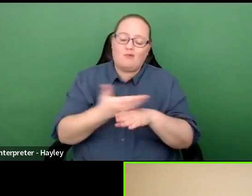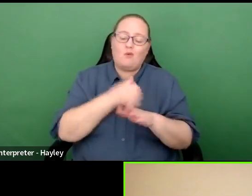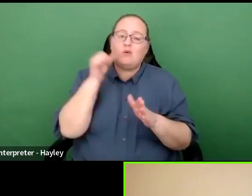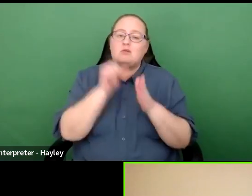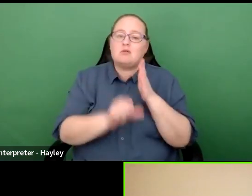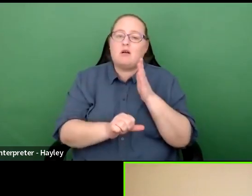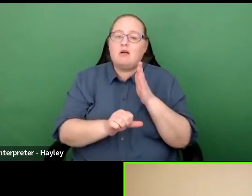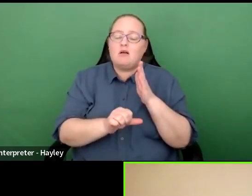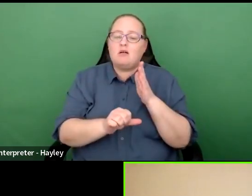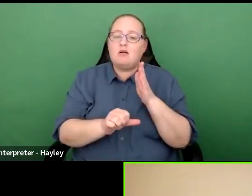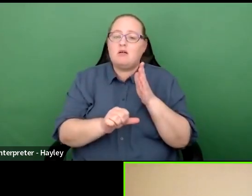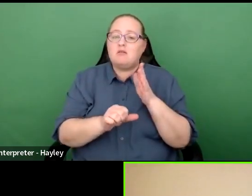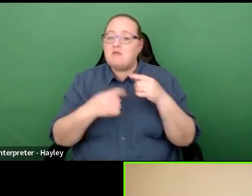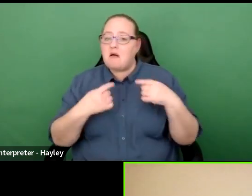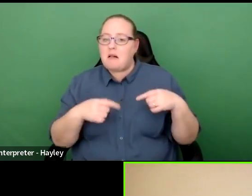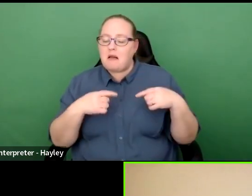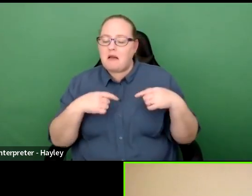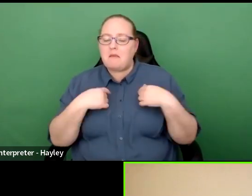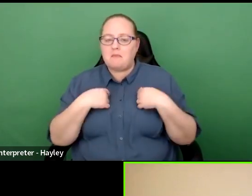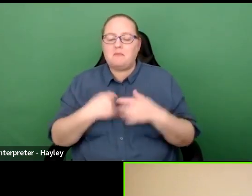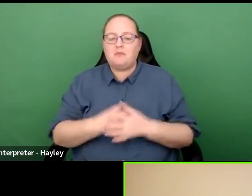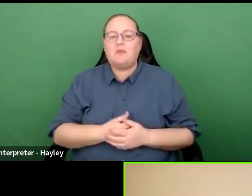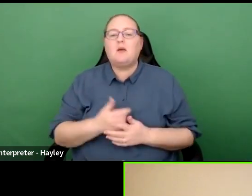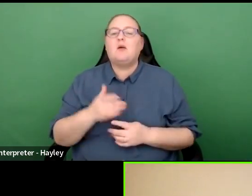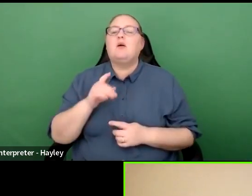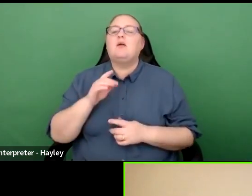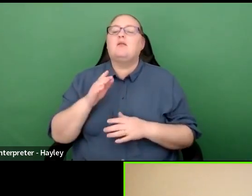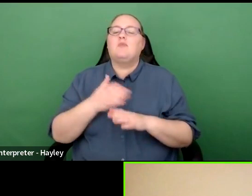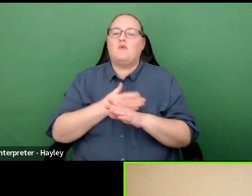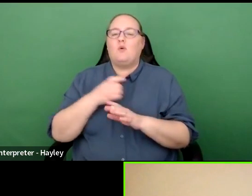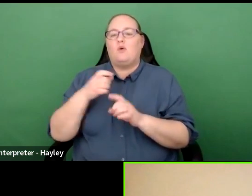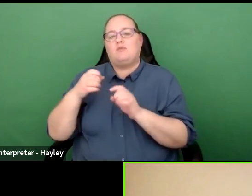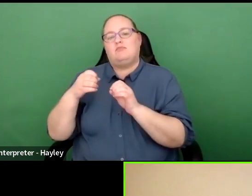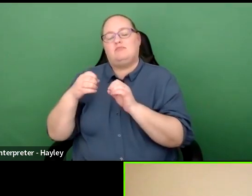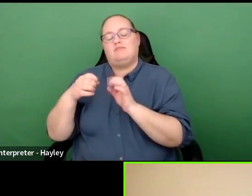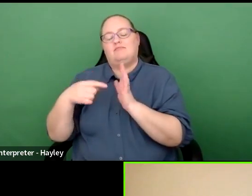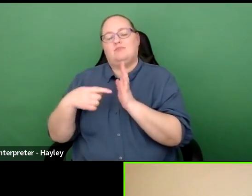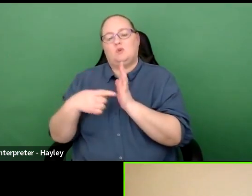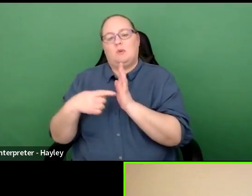before letting Professor Lankina speak.